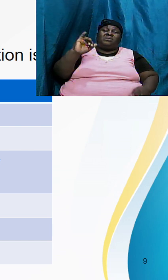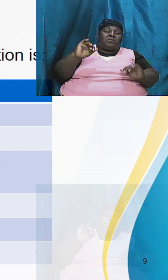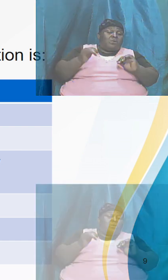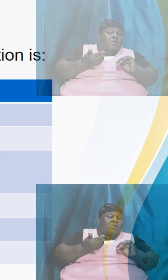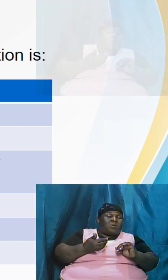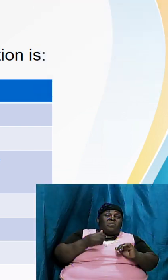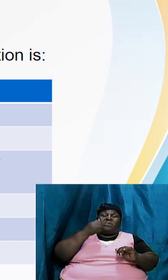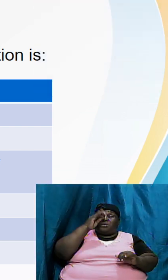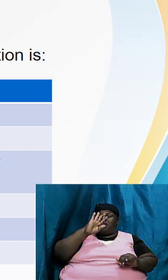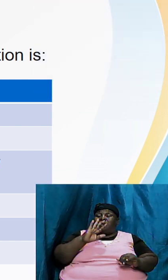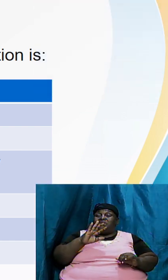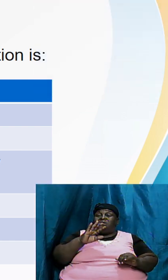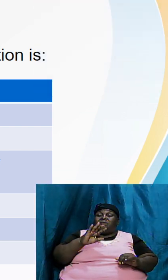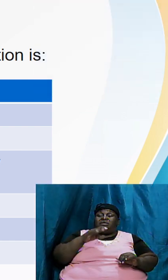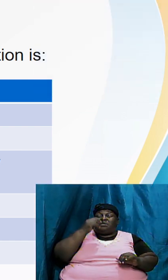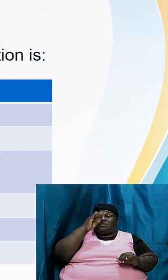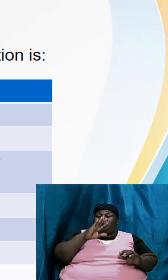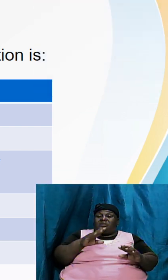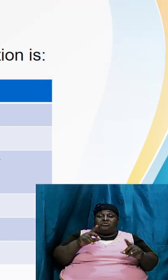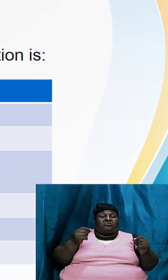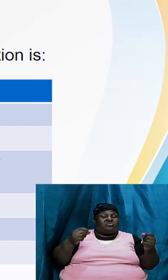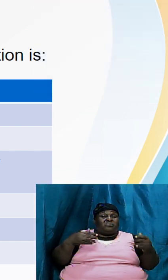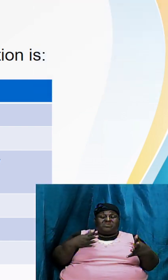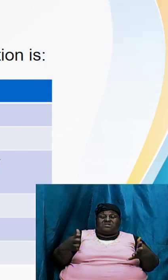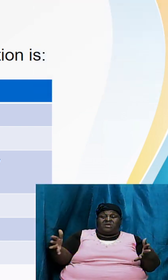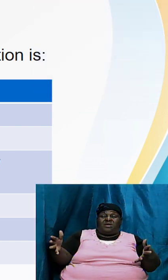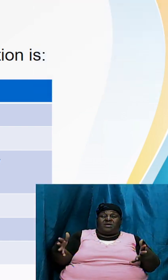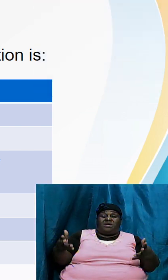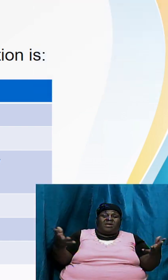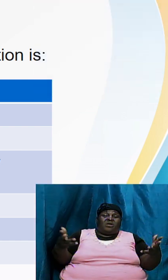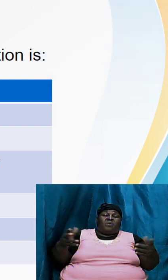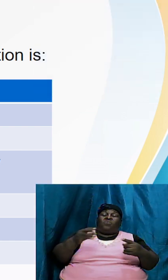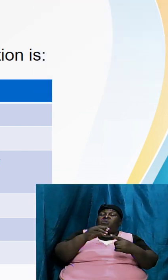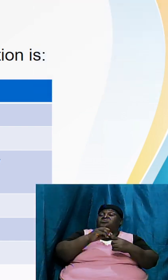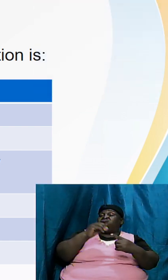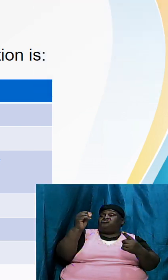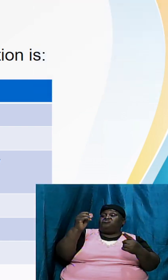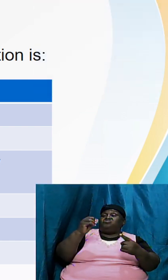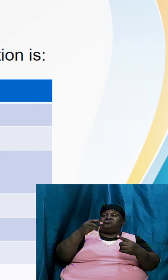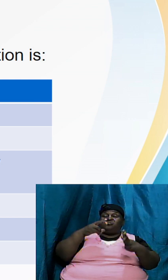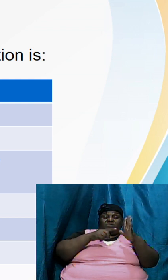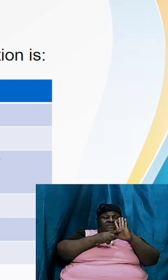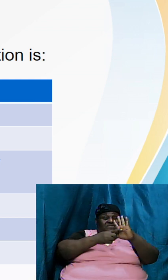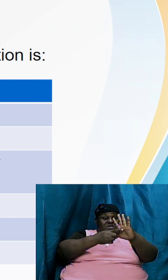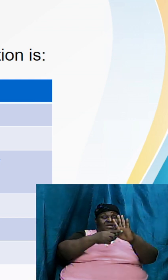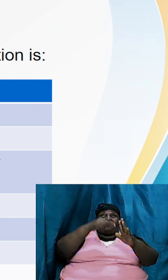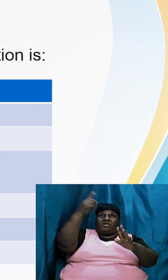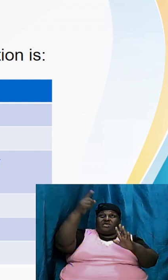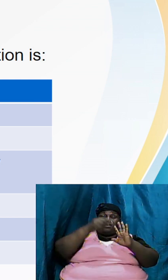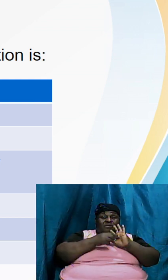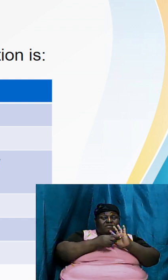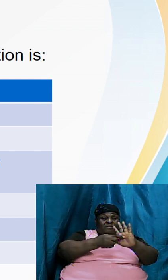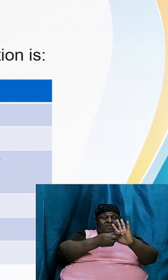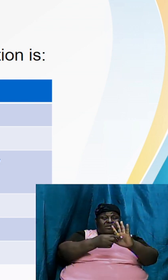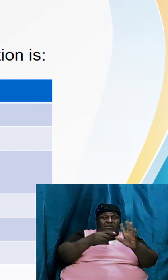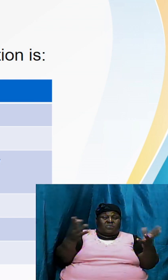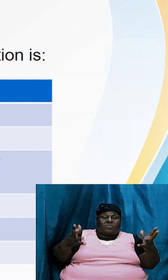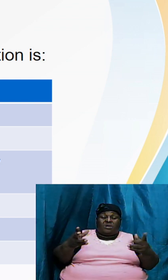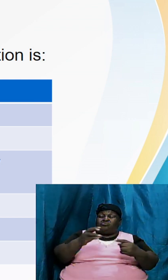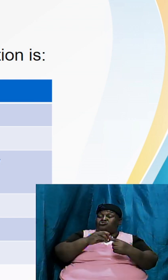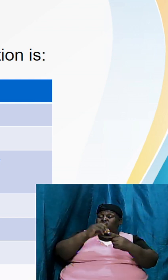is he does his thing and what he choose to reveal he reveals what he choose to keep